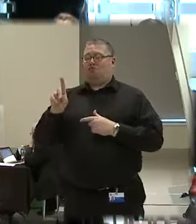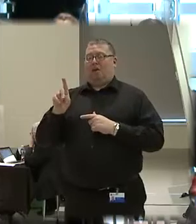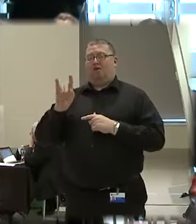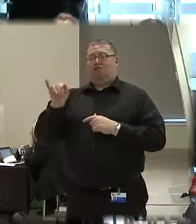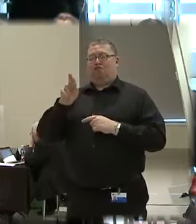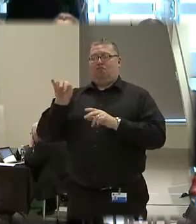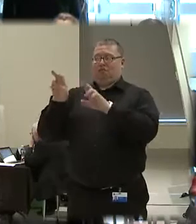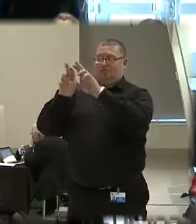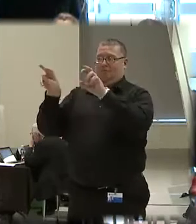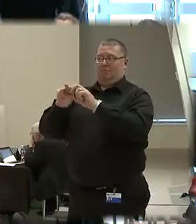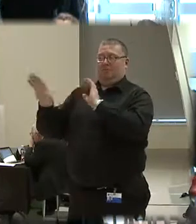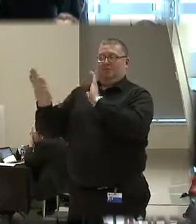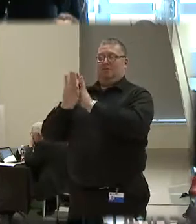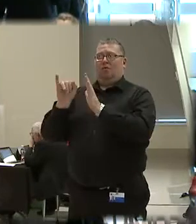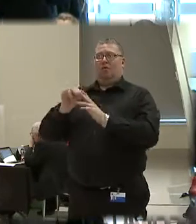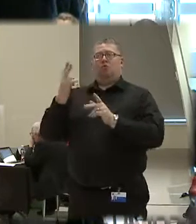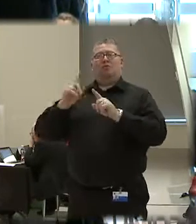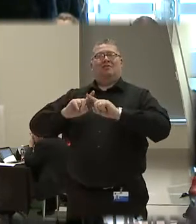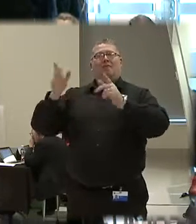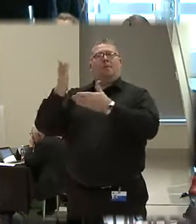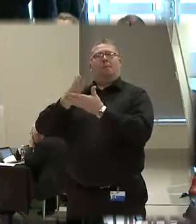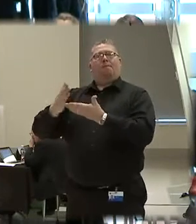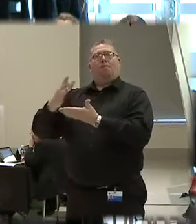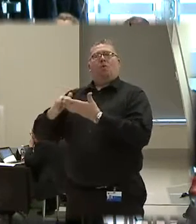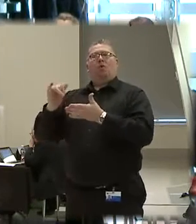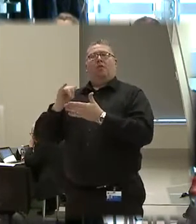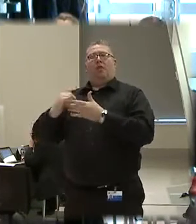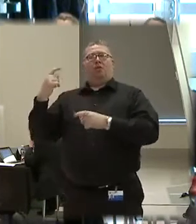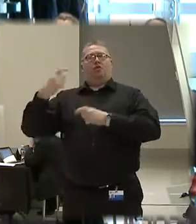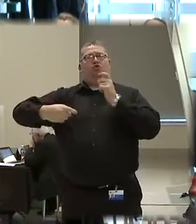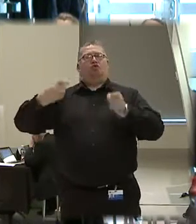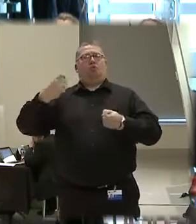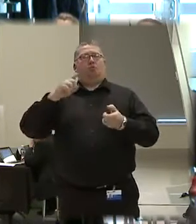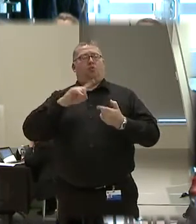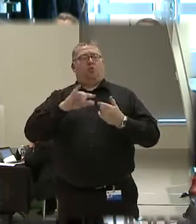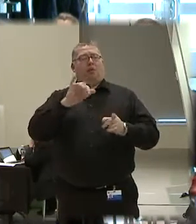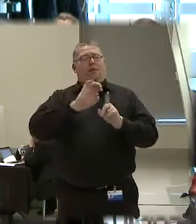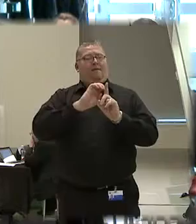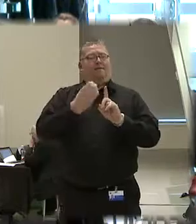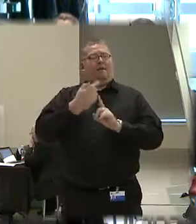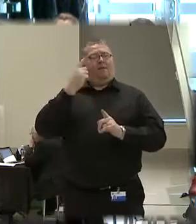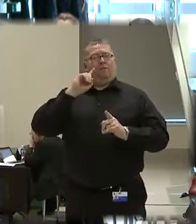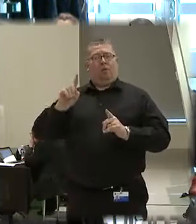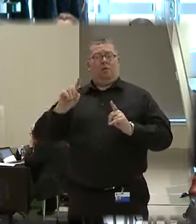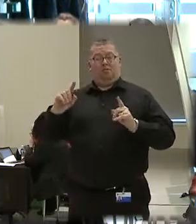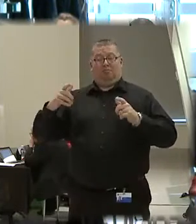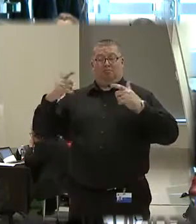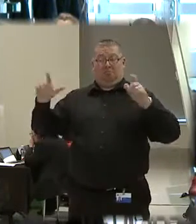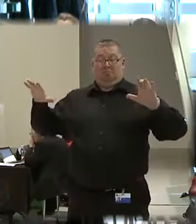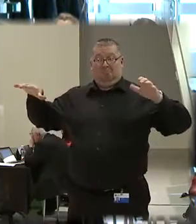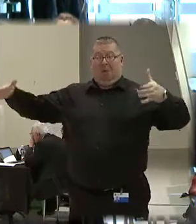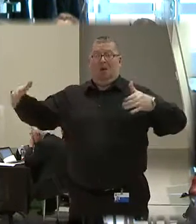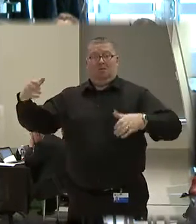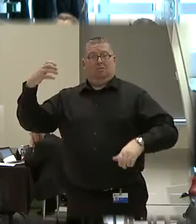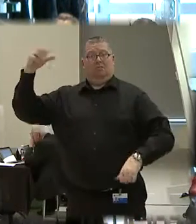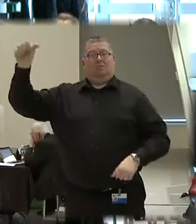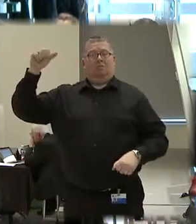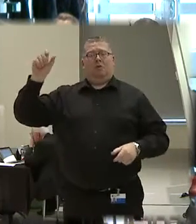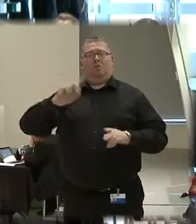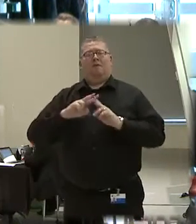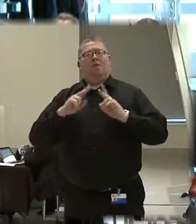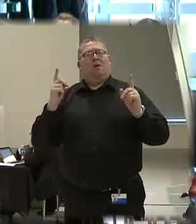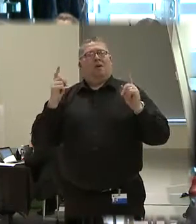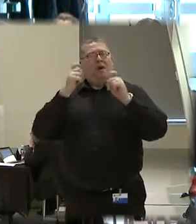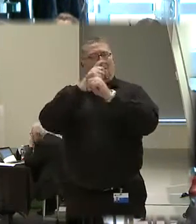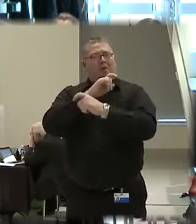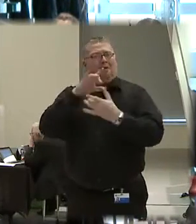vastly different components in terms of what creates the climates for mass demonstrations, but two very intricately